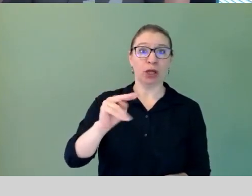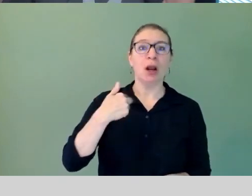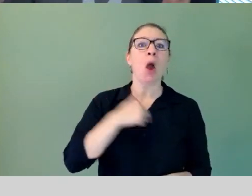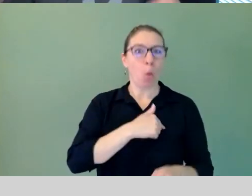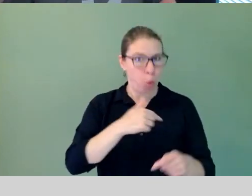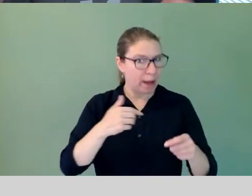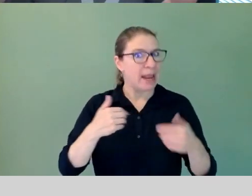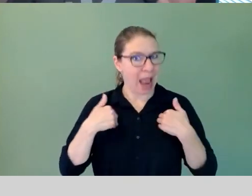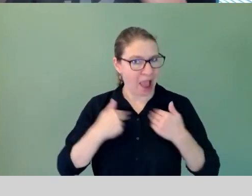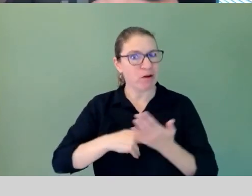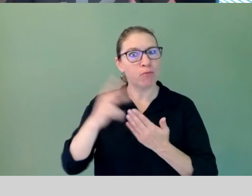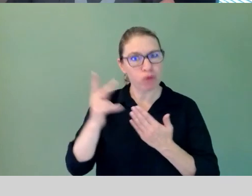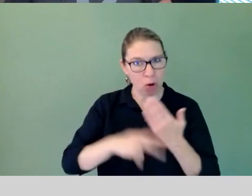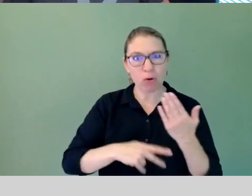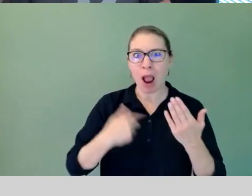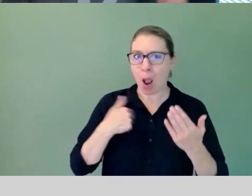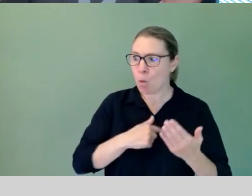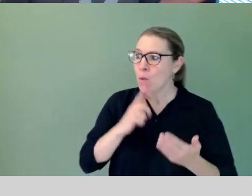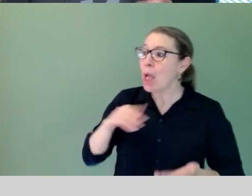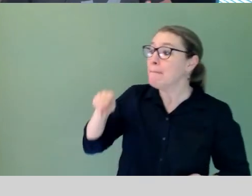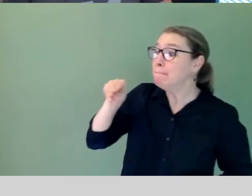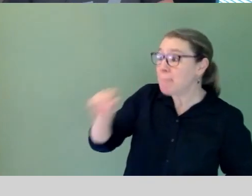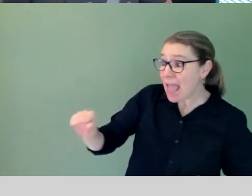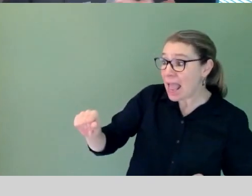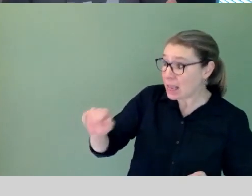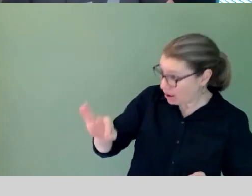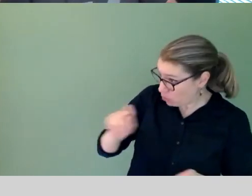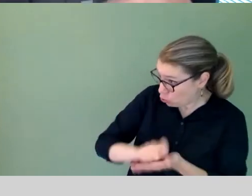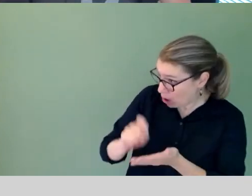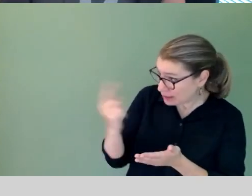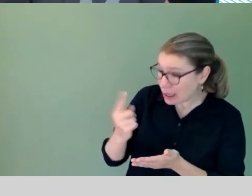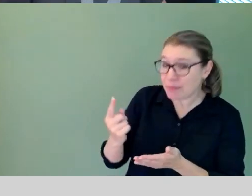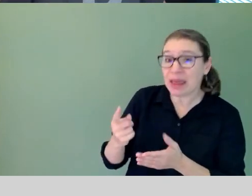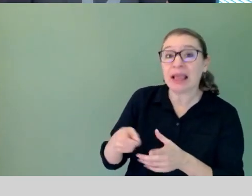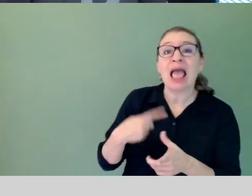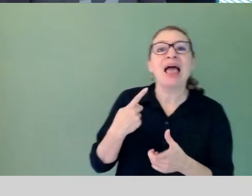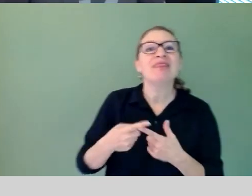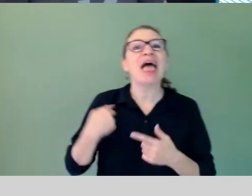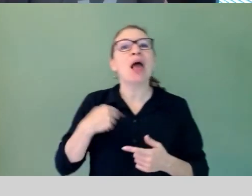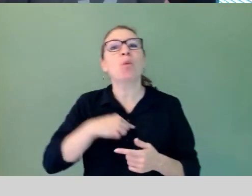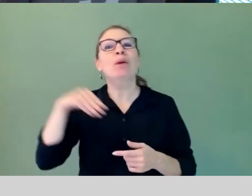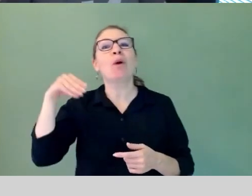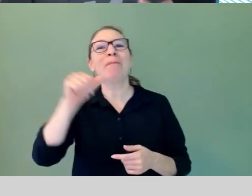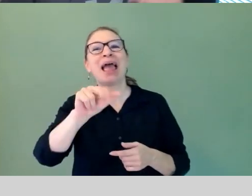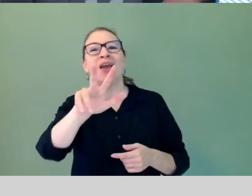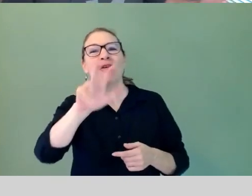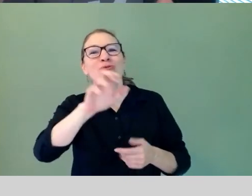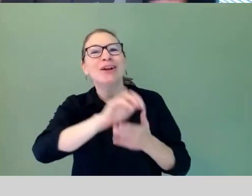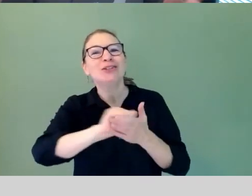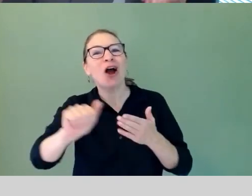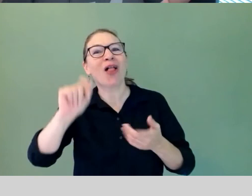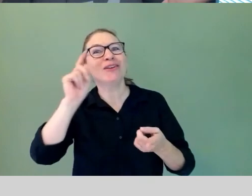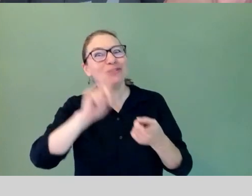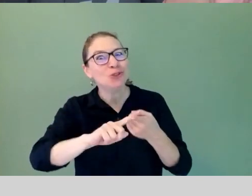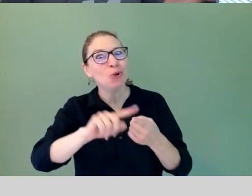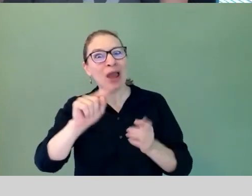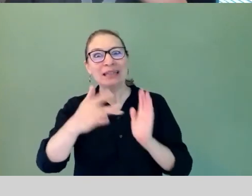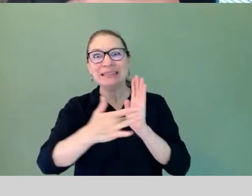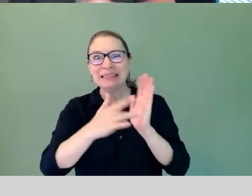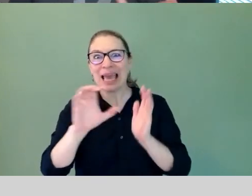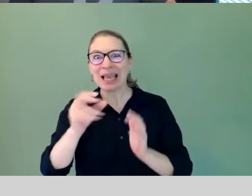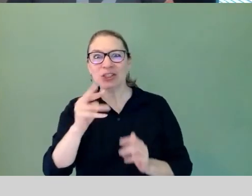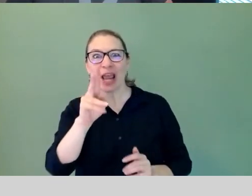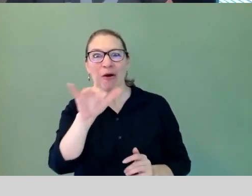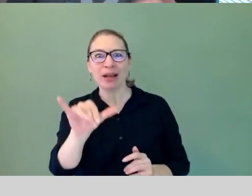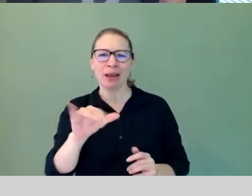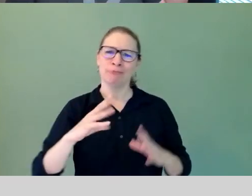to write something, and then we'll pay $300 to a tech charity of your choice after you've written the article for us as well. So it's a win-win. You get some money, a